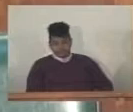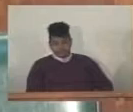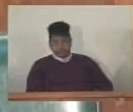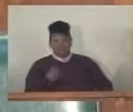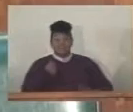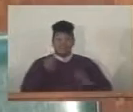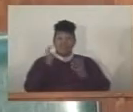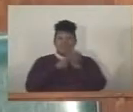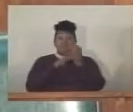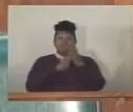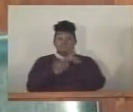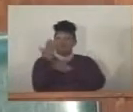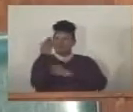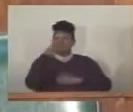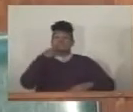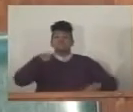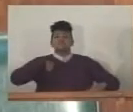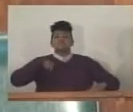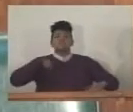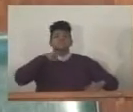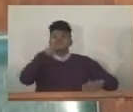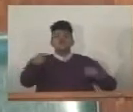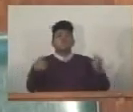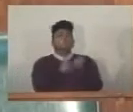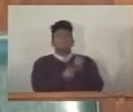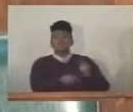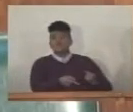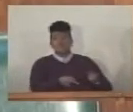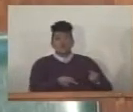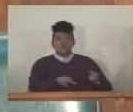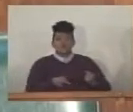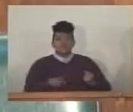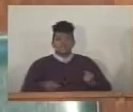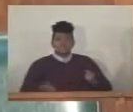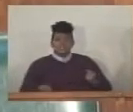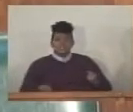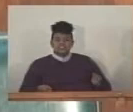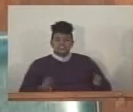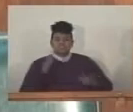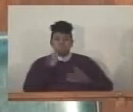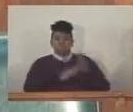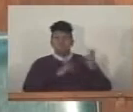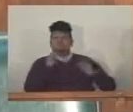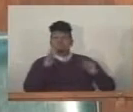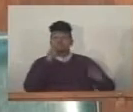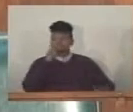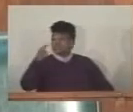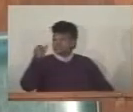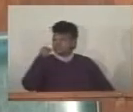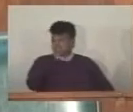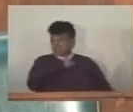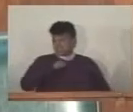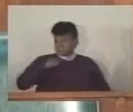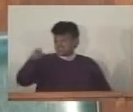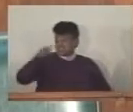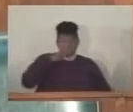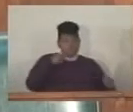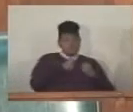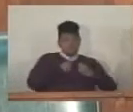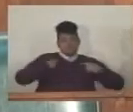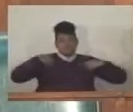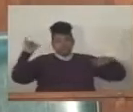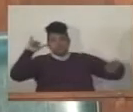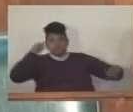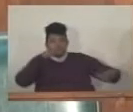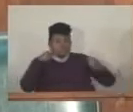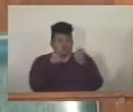some persons who would say, if Senator not supporting it, I'm not